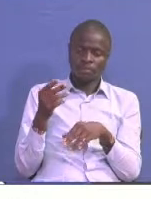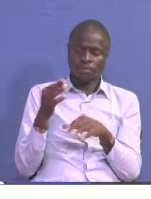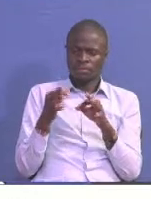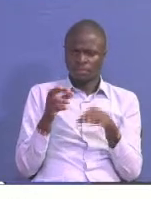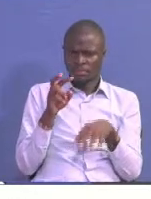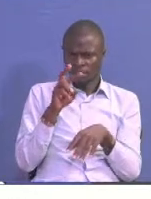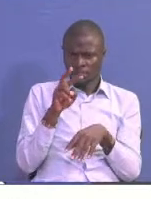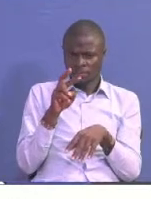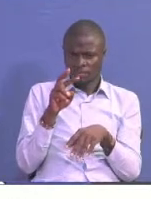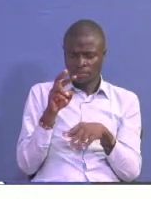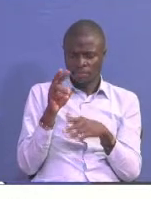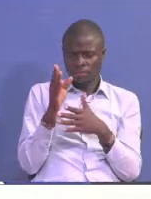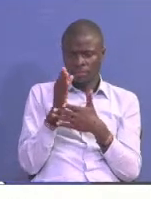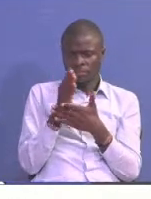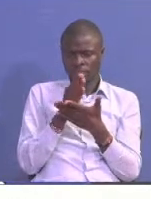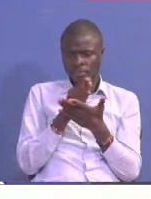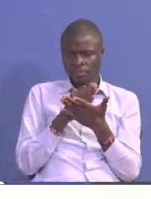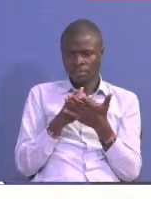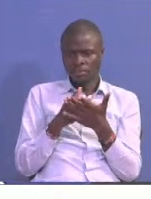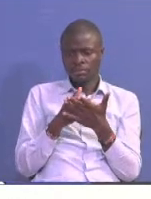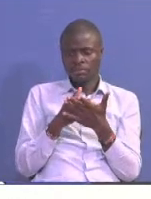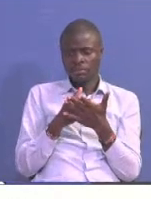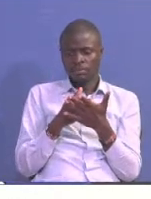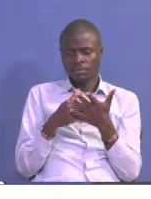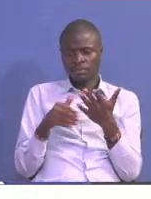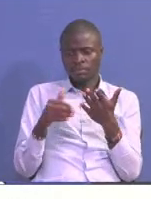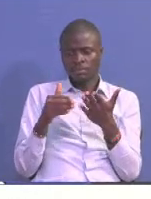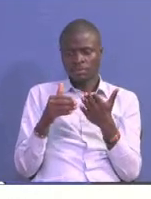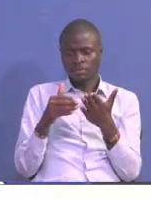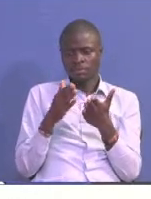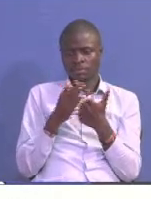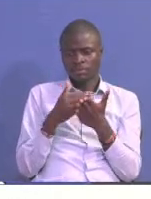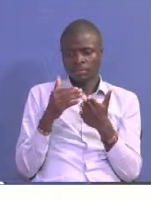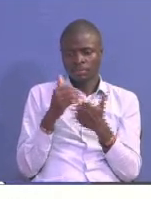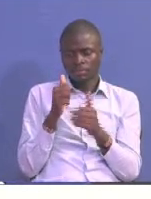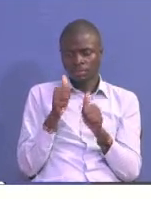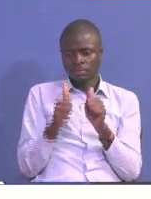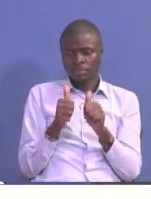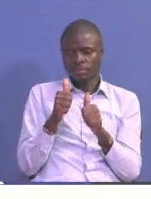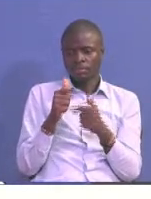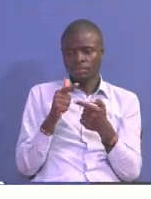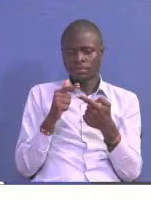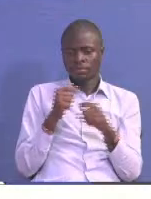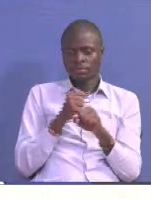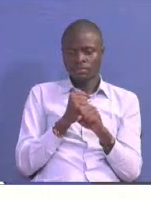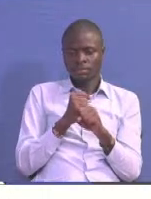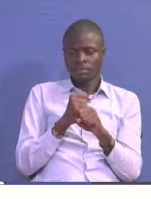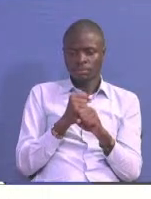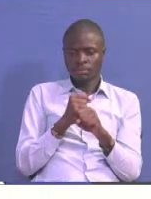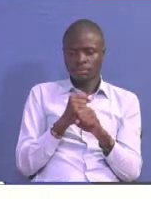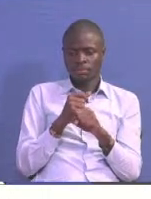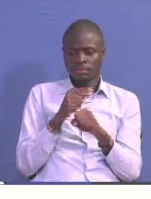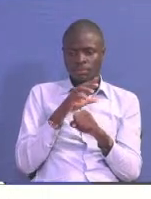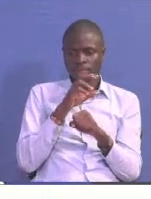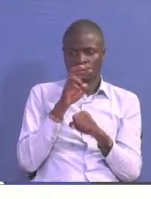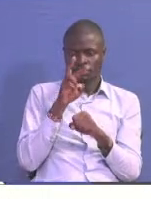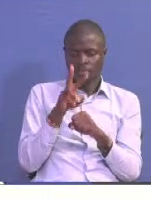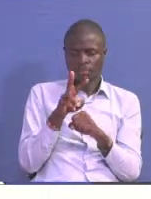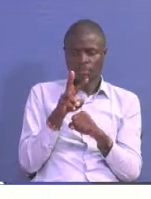find some parts that we can produce, and you